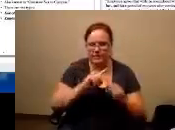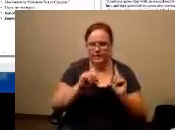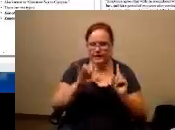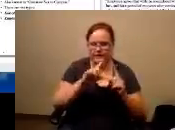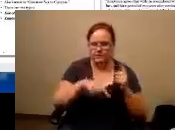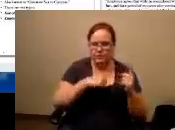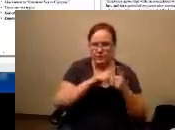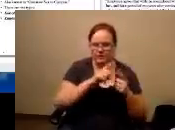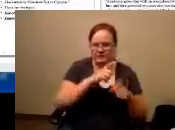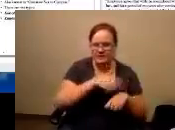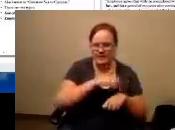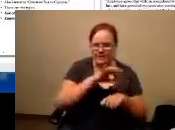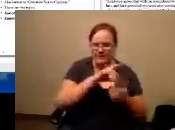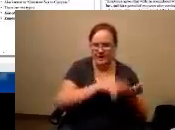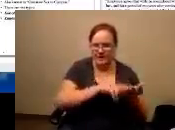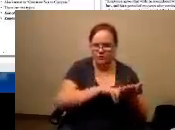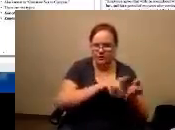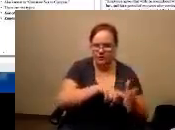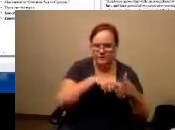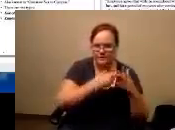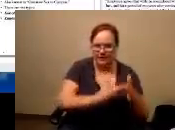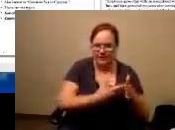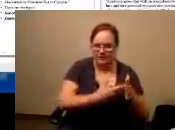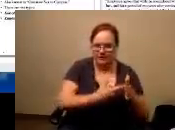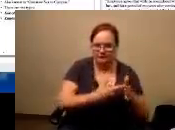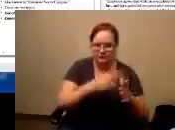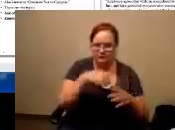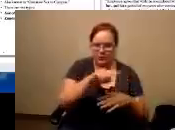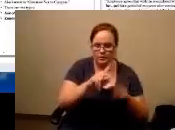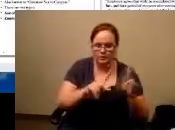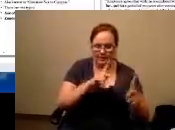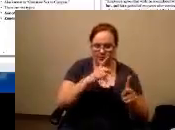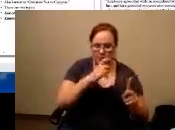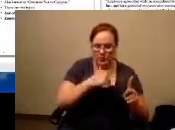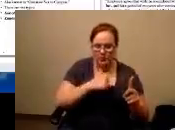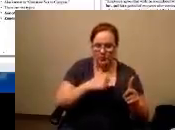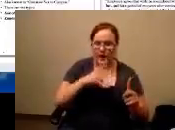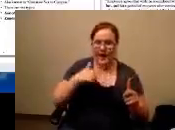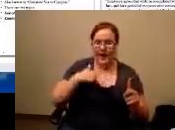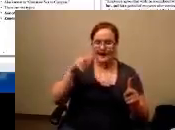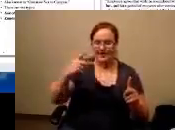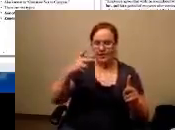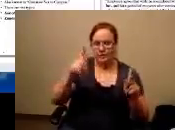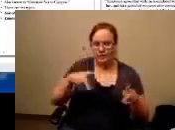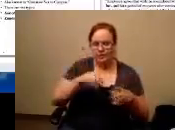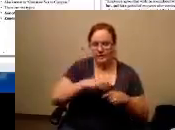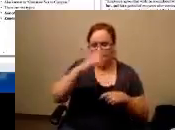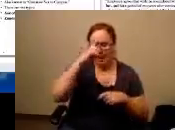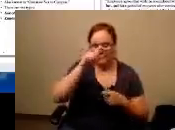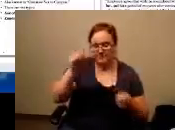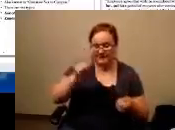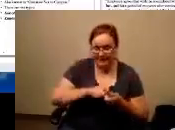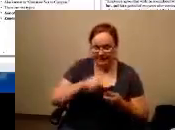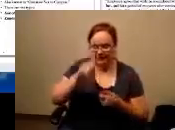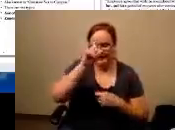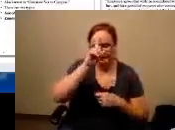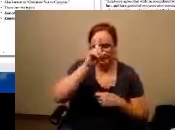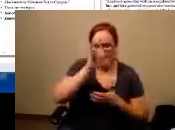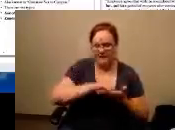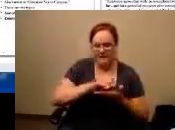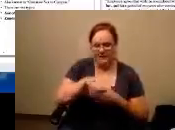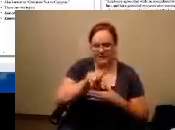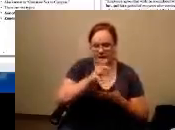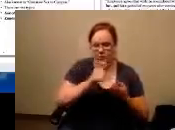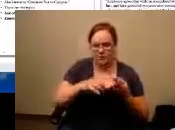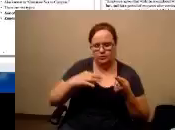the original parties to the contract actually had a third person in mind, specifically in mind, that they wanted